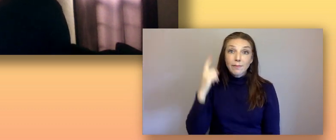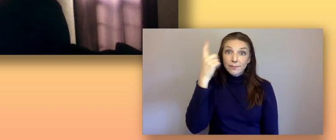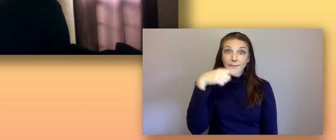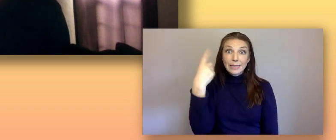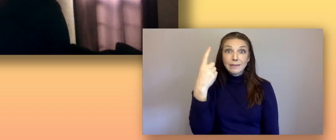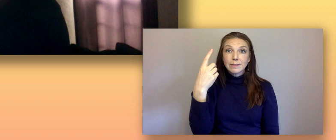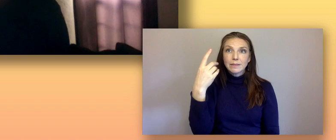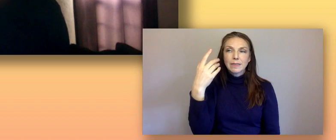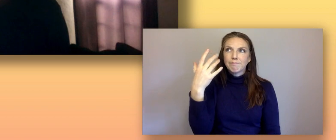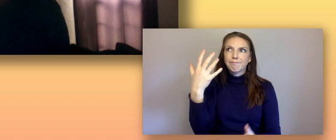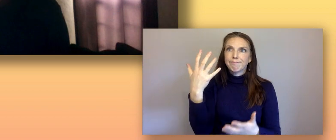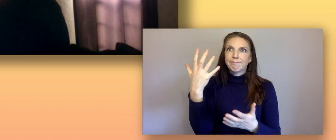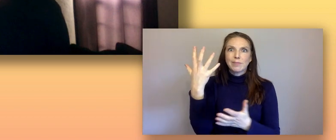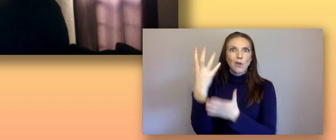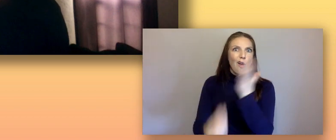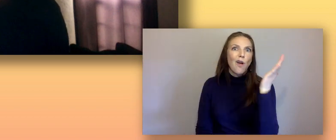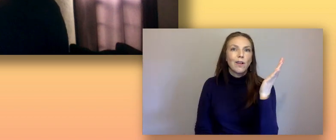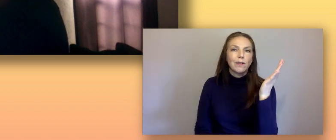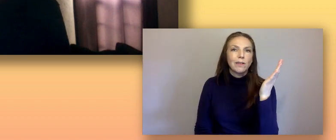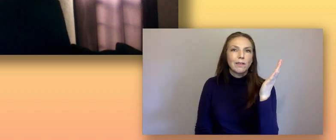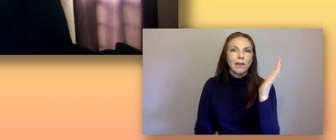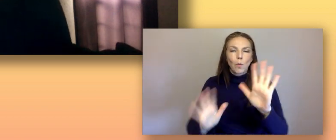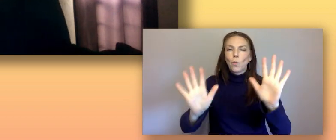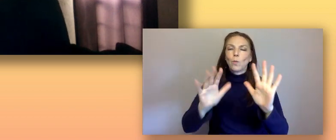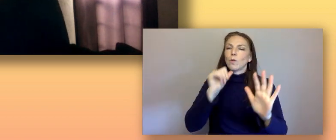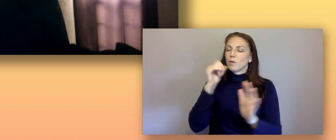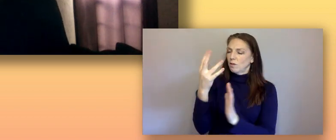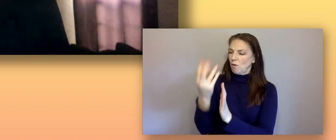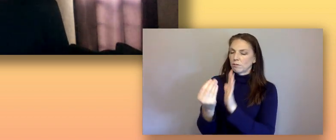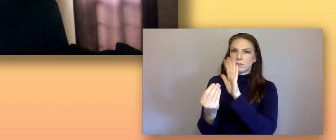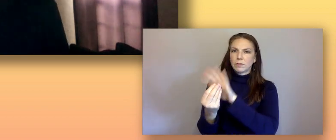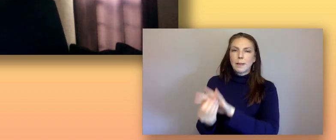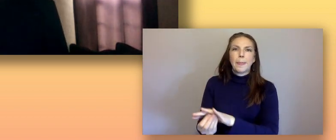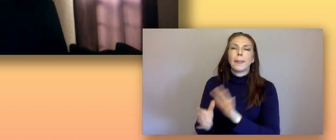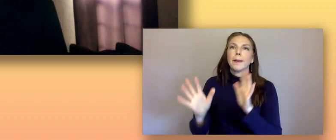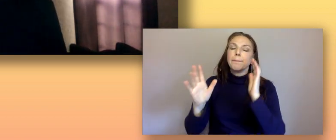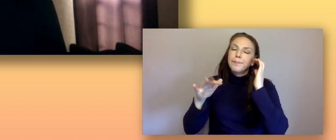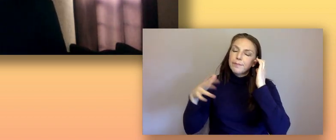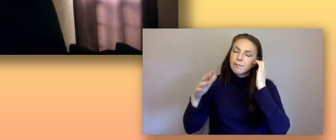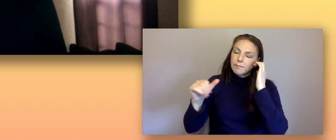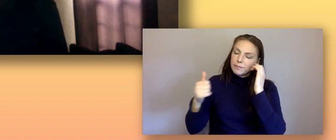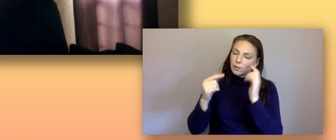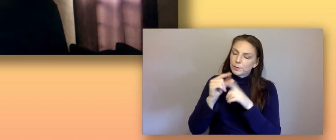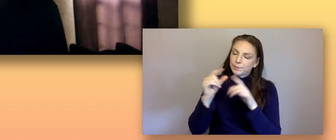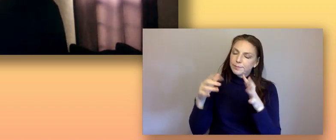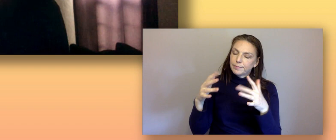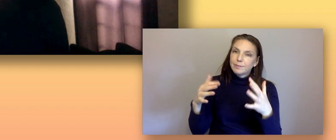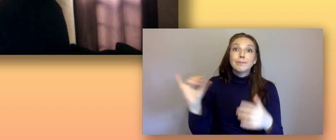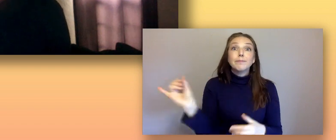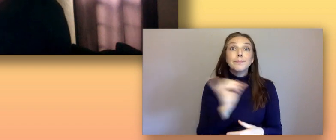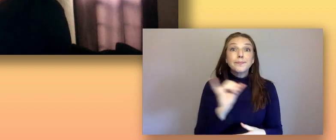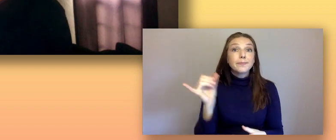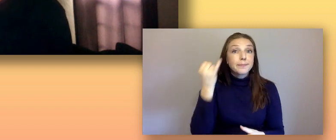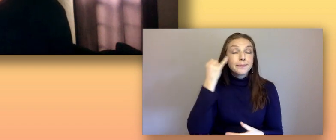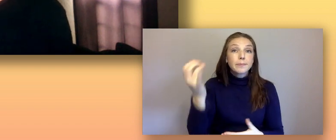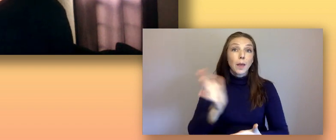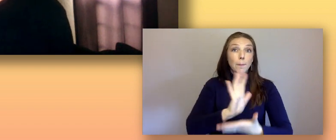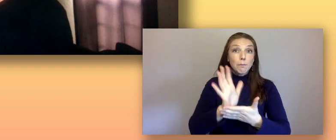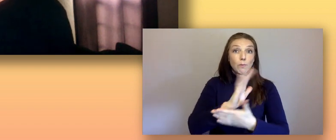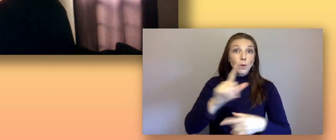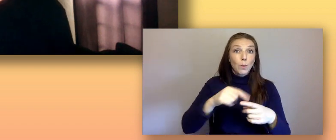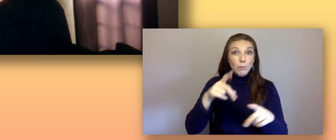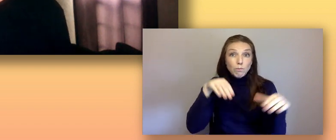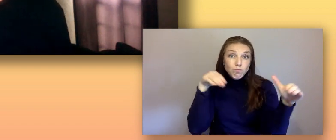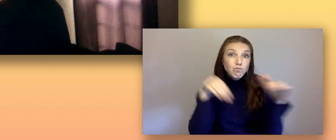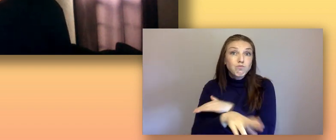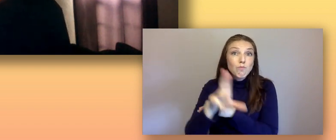face is gone. No, not gone. But like in the movies when somebody is about to rob a bank,